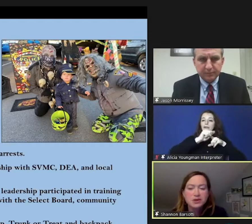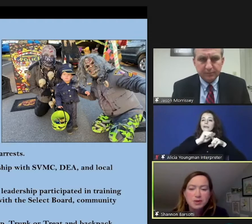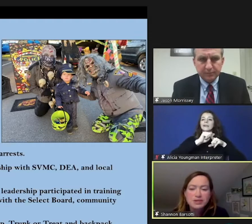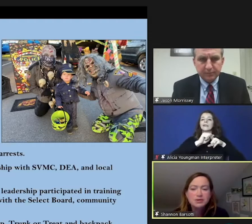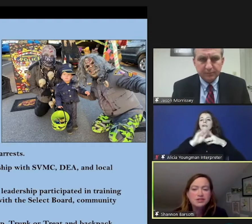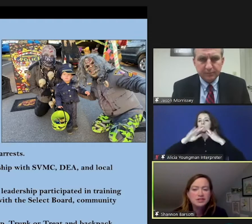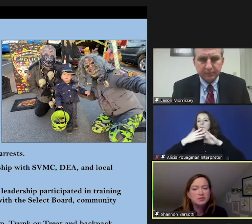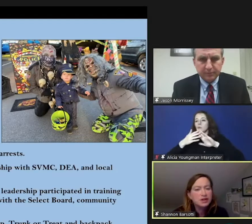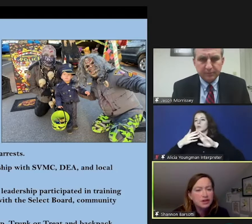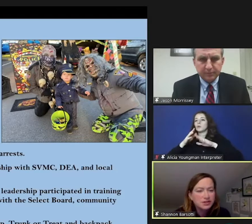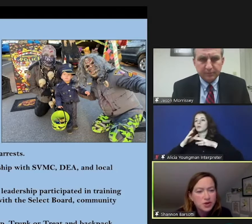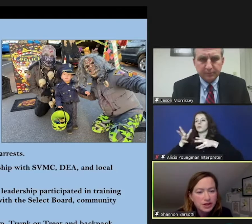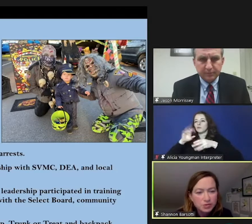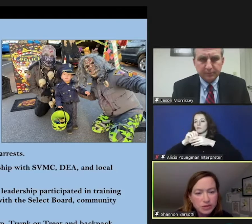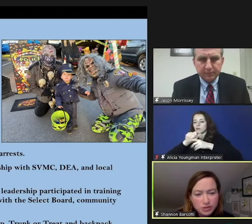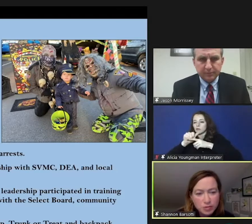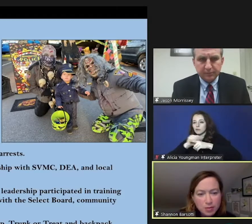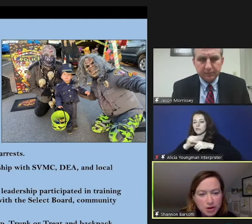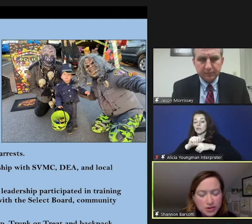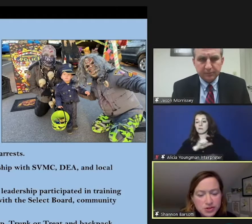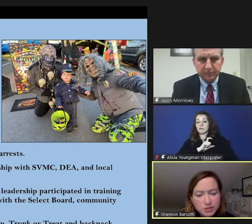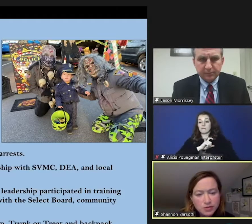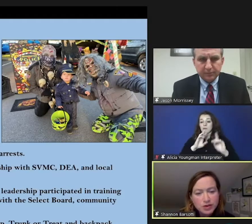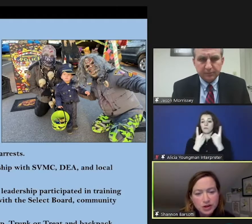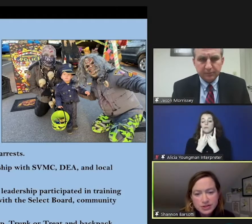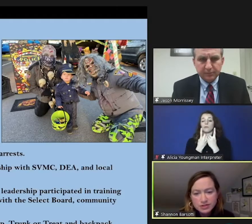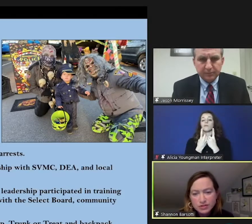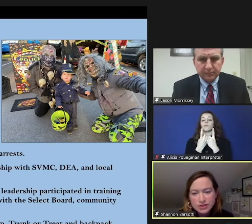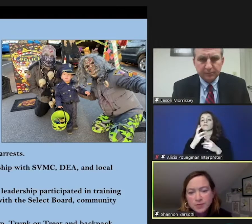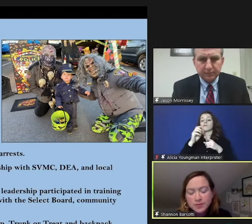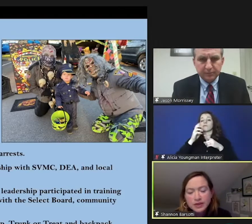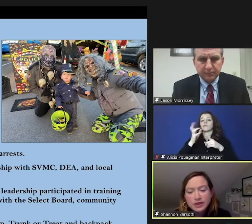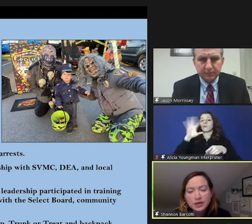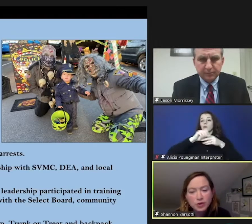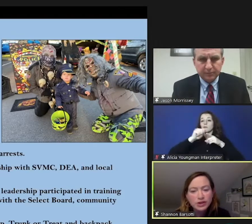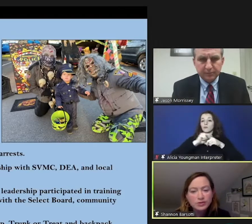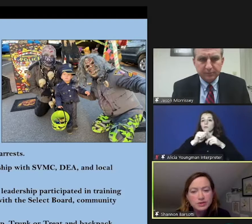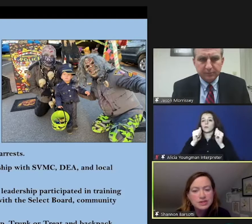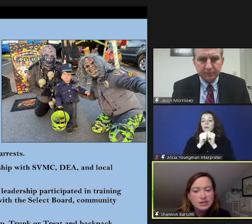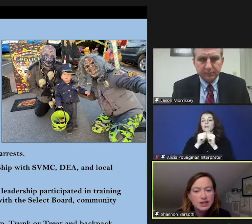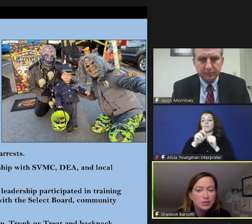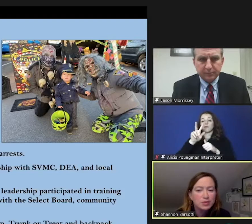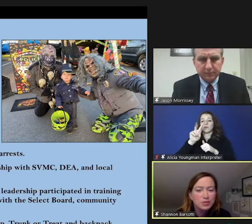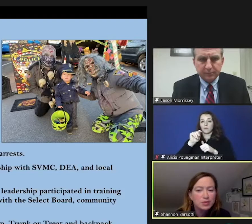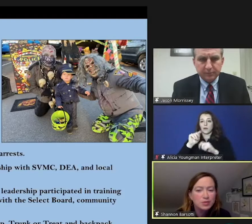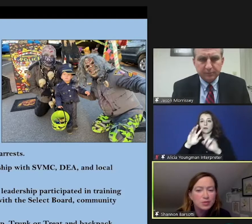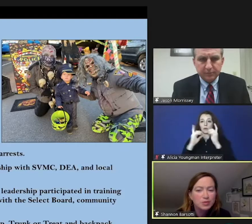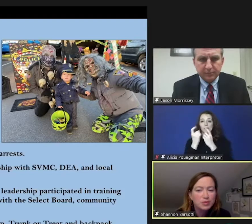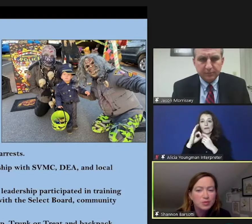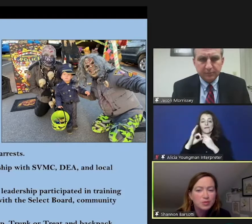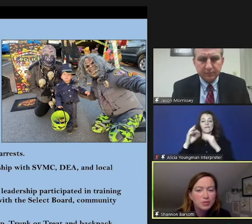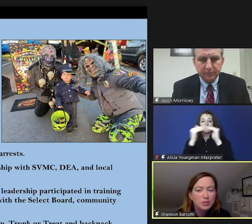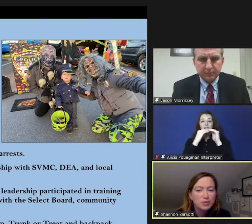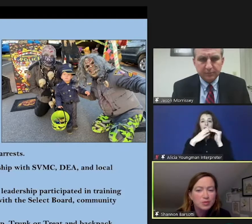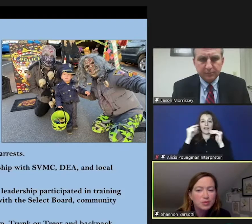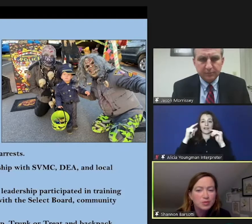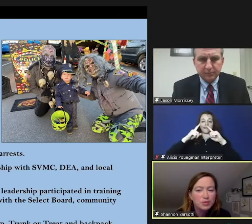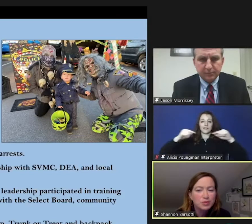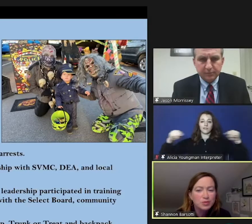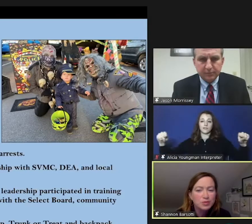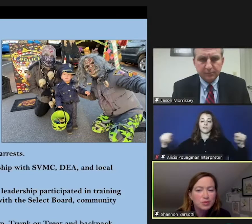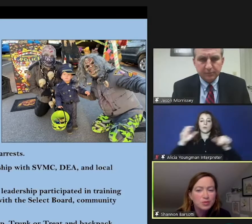department leadership has participated in training with the Vermont Partnership for Fairness and Diversity. They're working with the select board, community